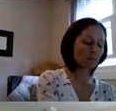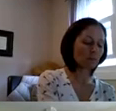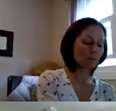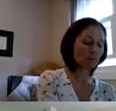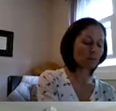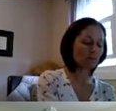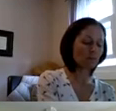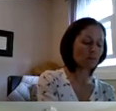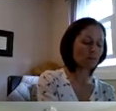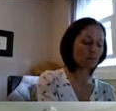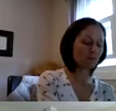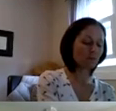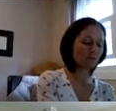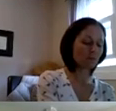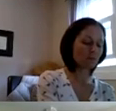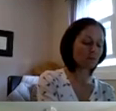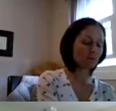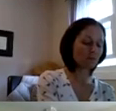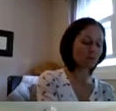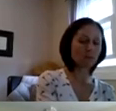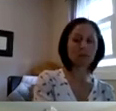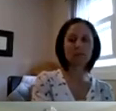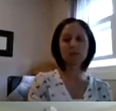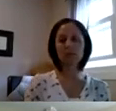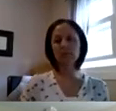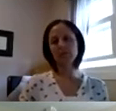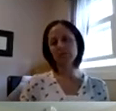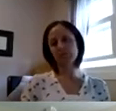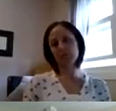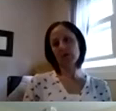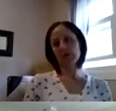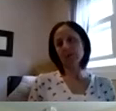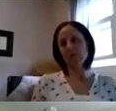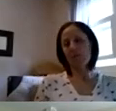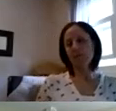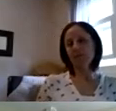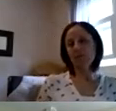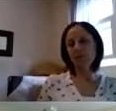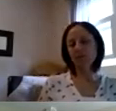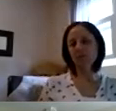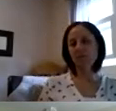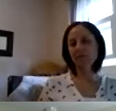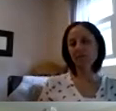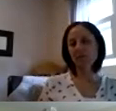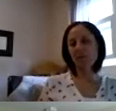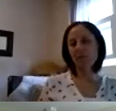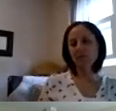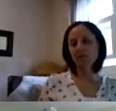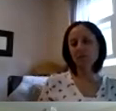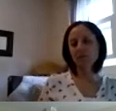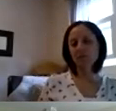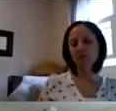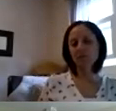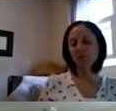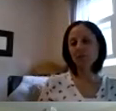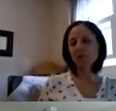Great. And just so everyone knows, I did post a link to the Arts Council's water cooler event registration so that if you wanted to